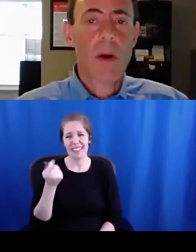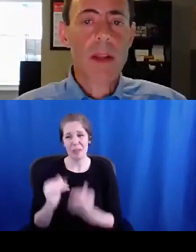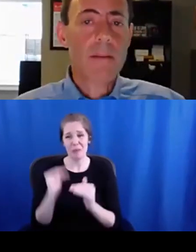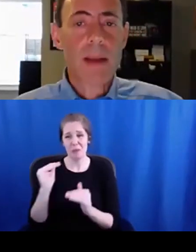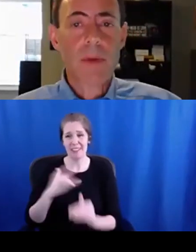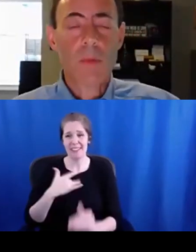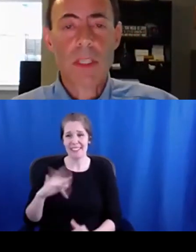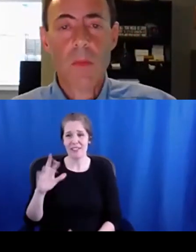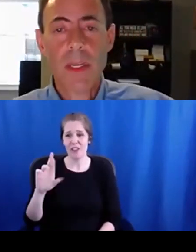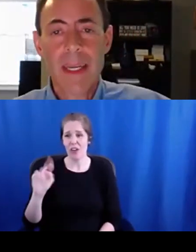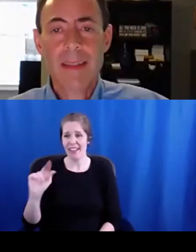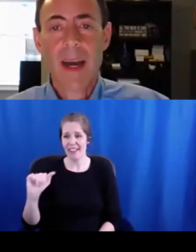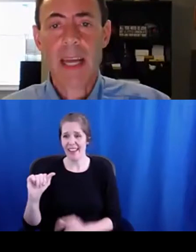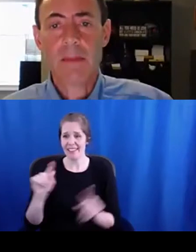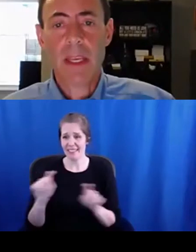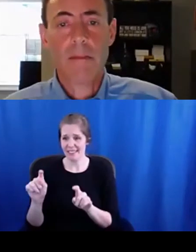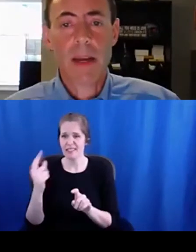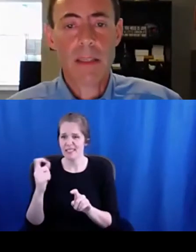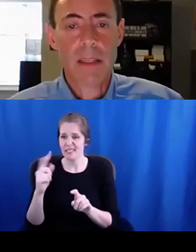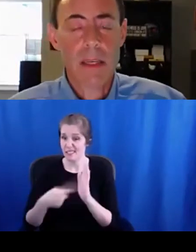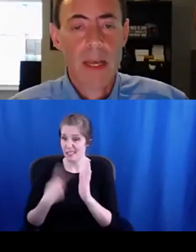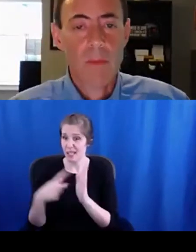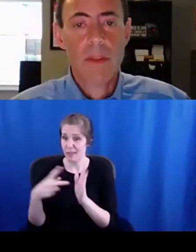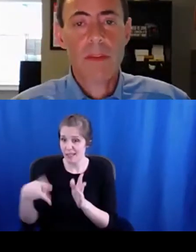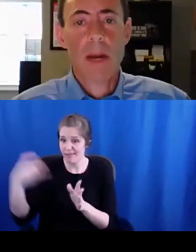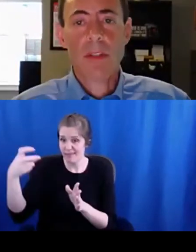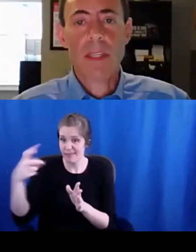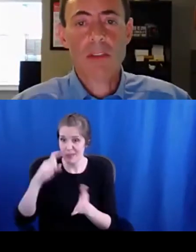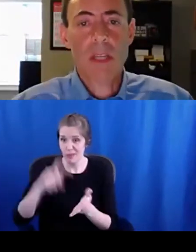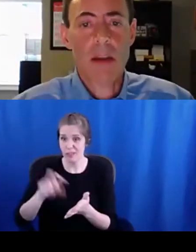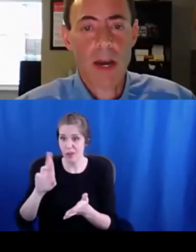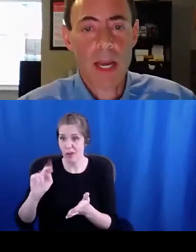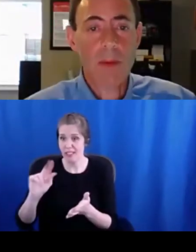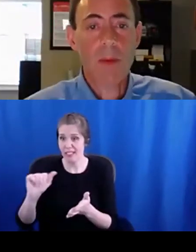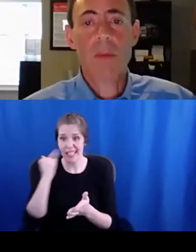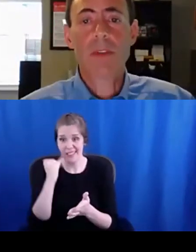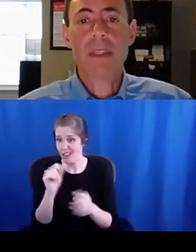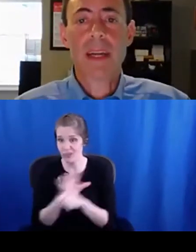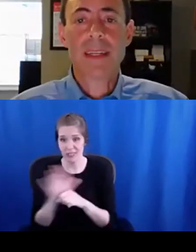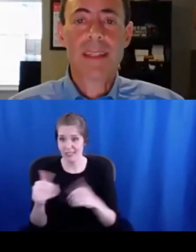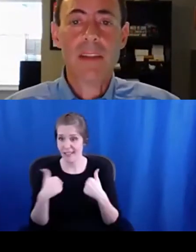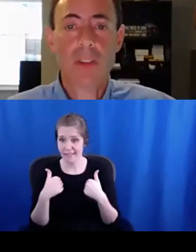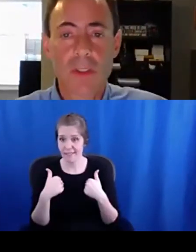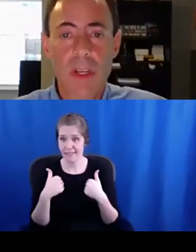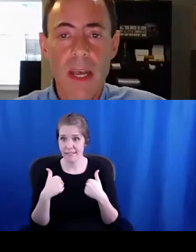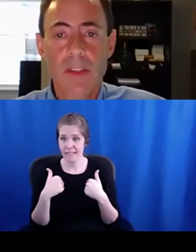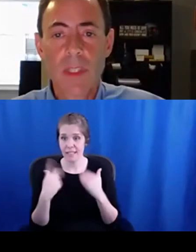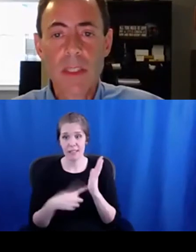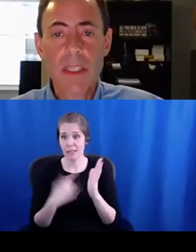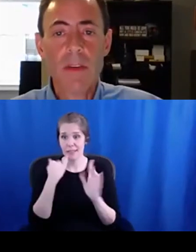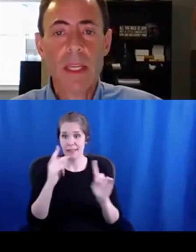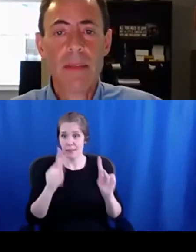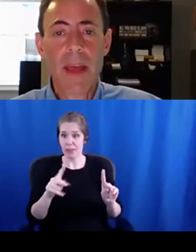up RNA fragments when someone is not actively infected, and when the virus is actually not viable, and when the person is not contagious. And